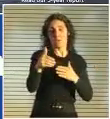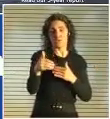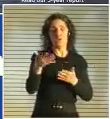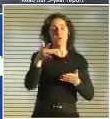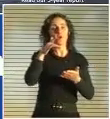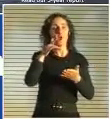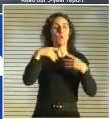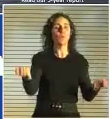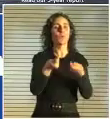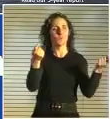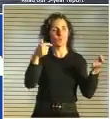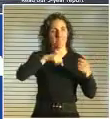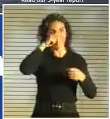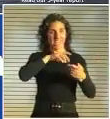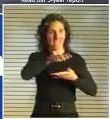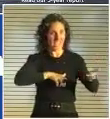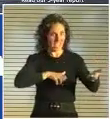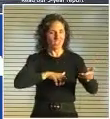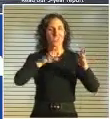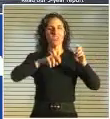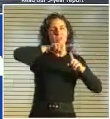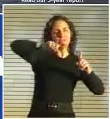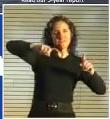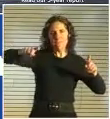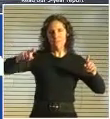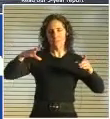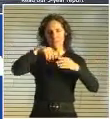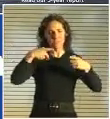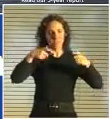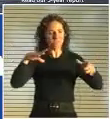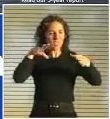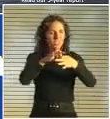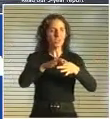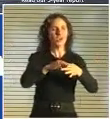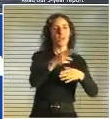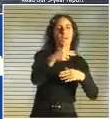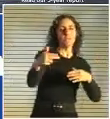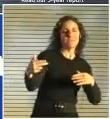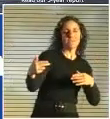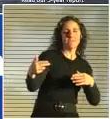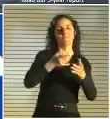there is progress happening. So thank you very much, and I hope this could be inspiring for